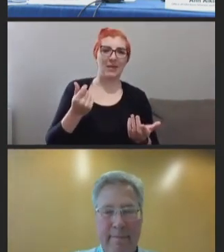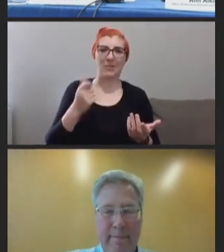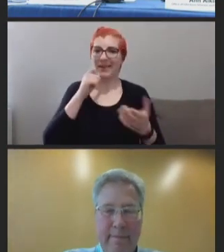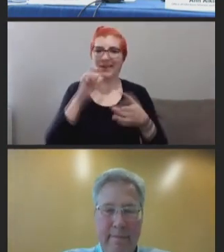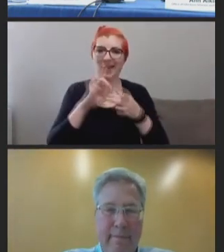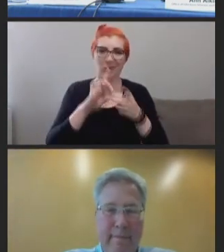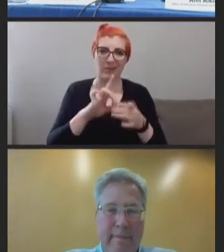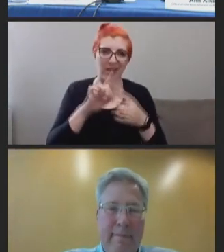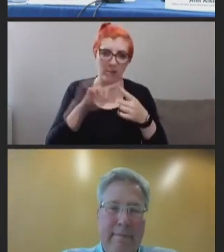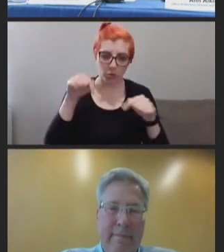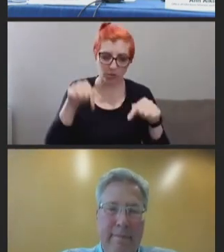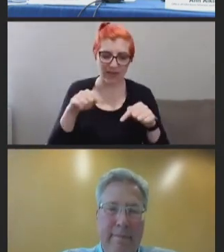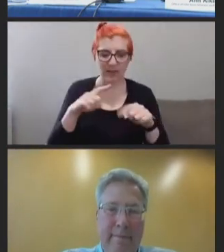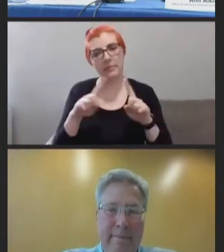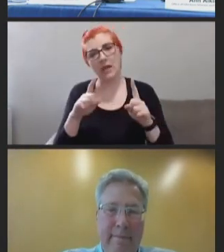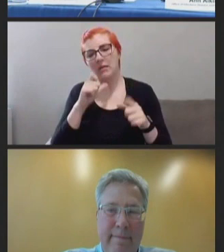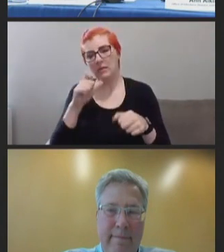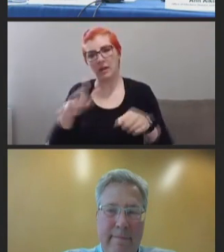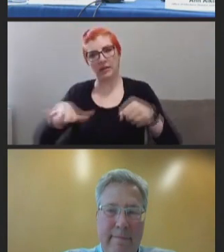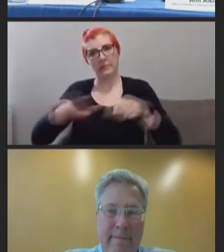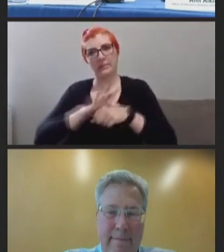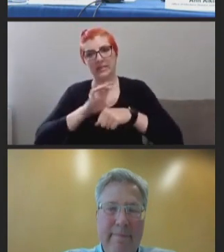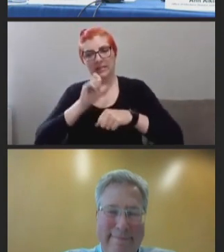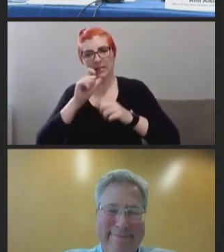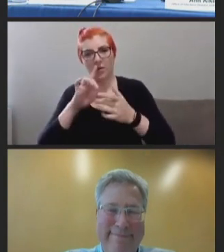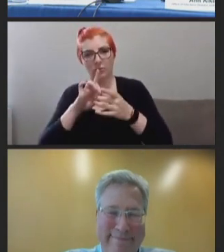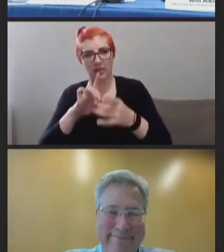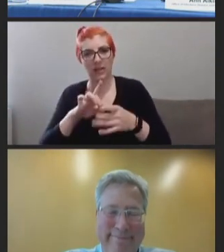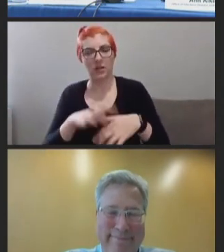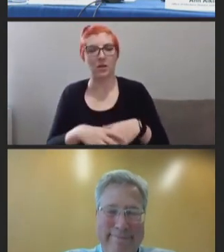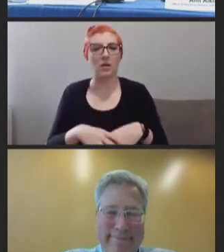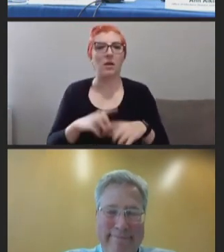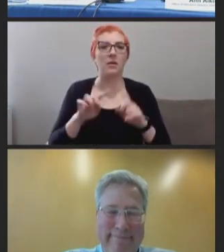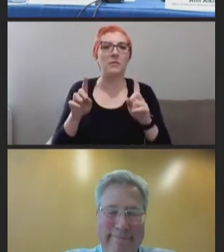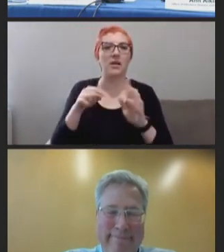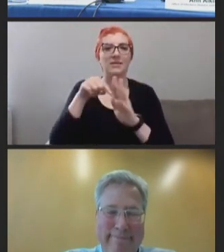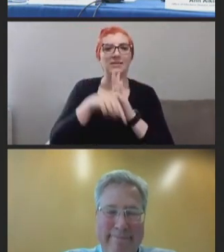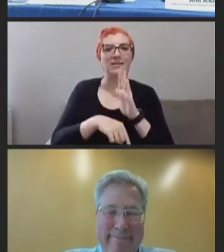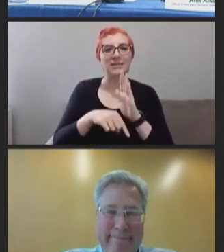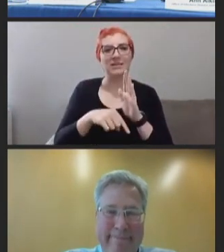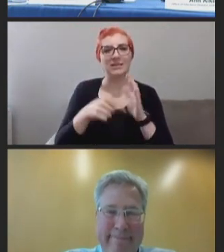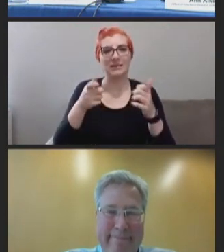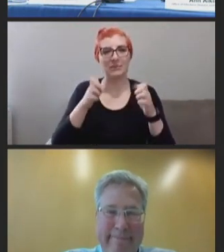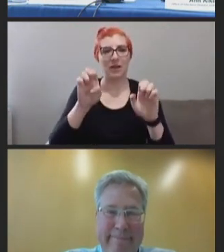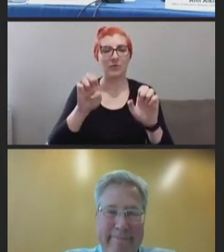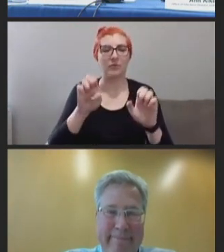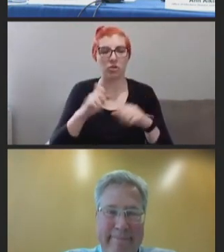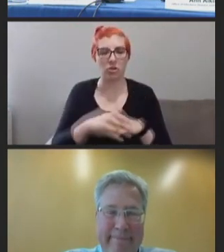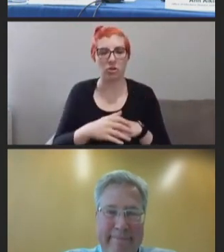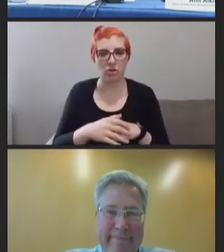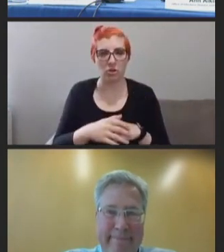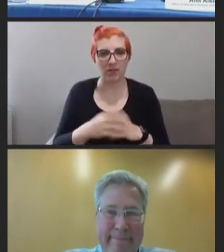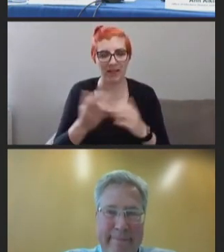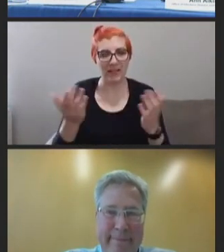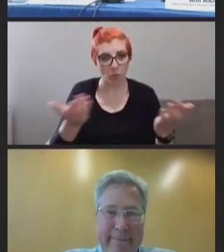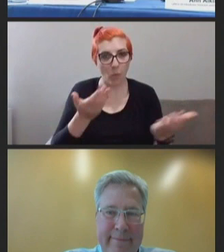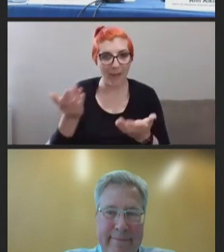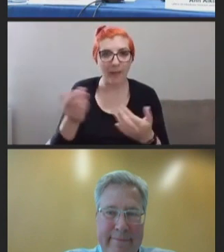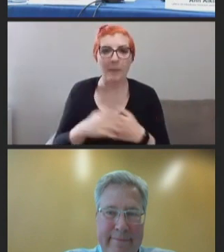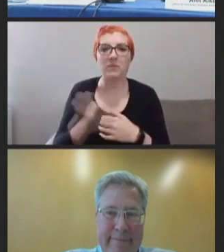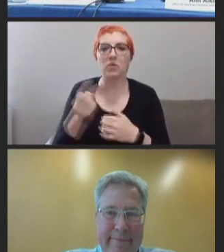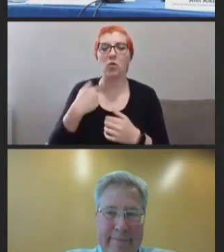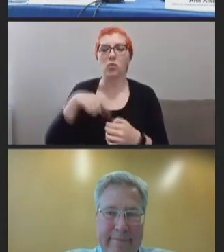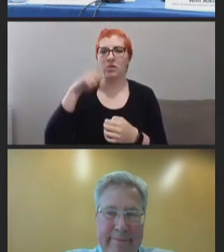but not totally unrelated to this, is the DeepMind effort that's going on at Wellcome. So I think that we should all expect to